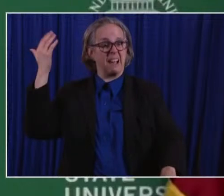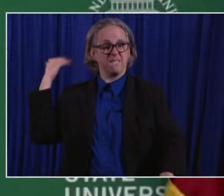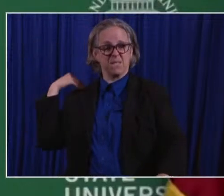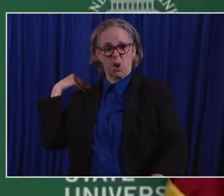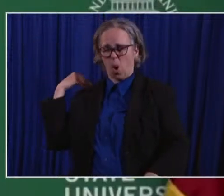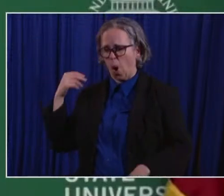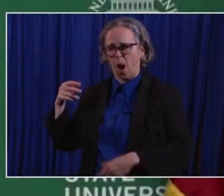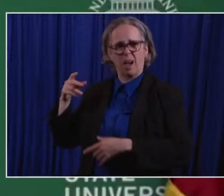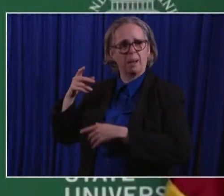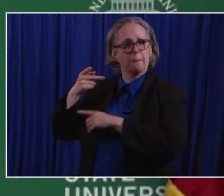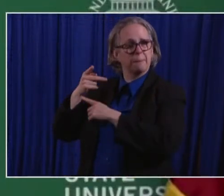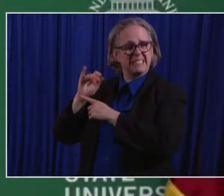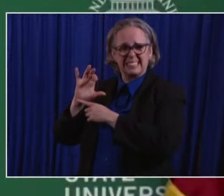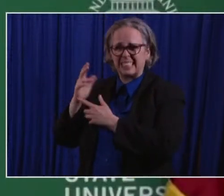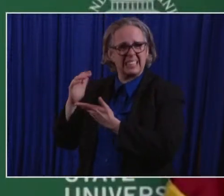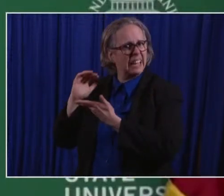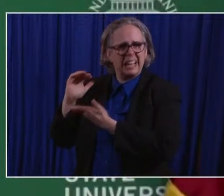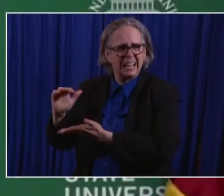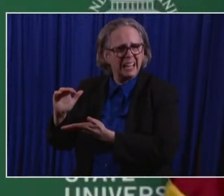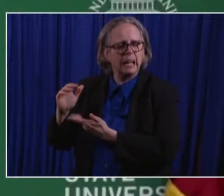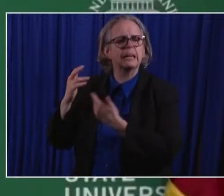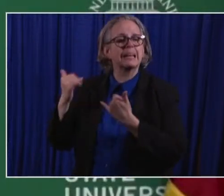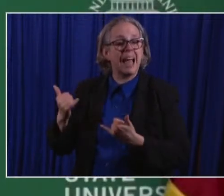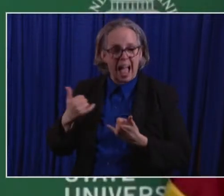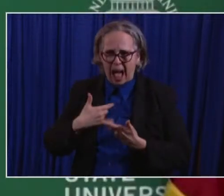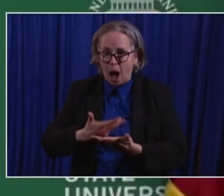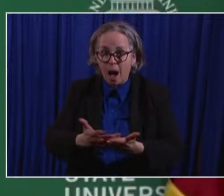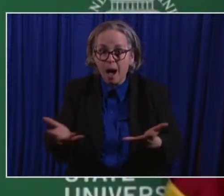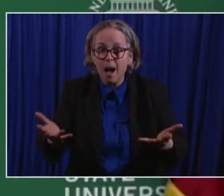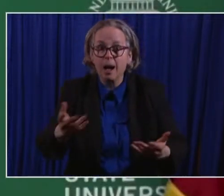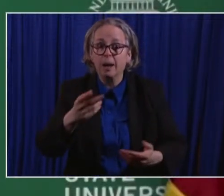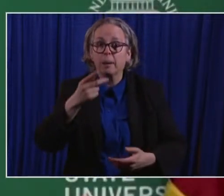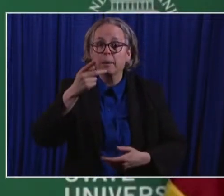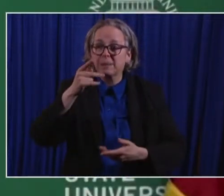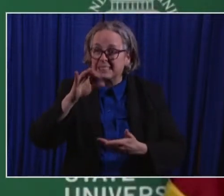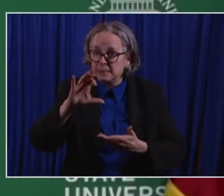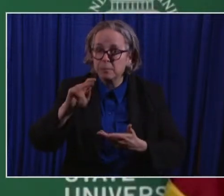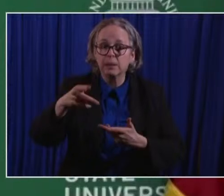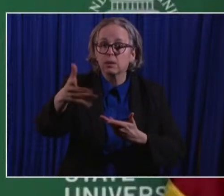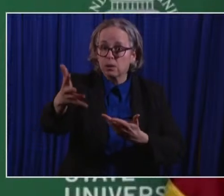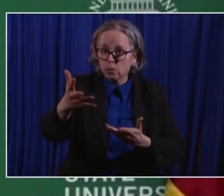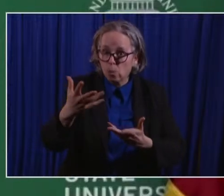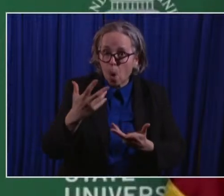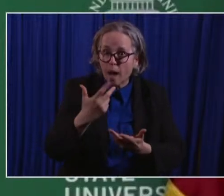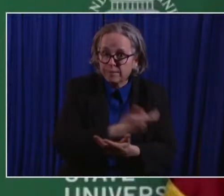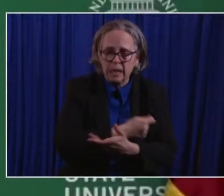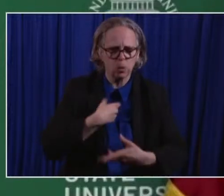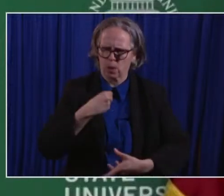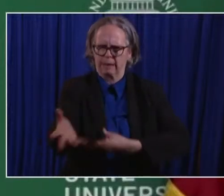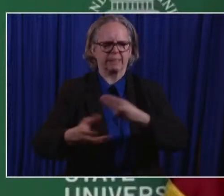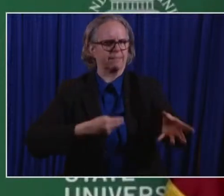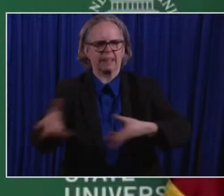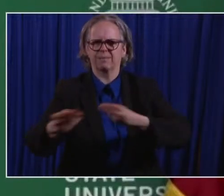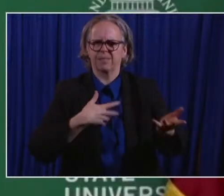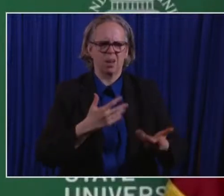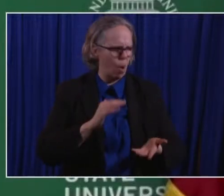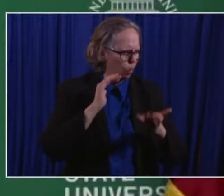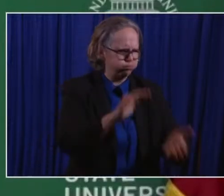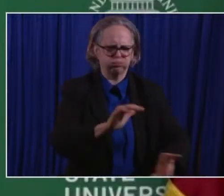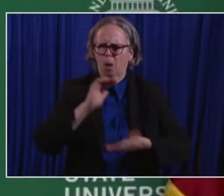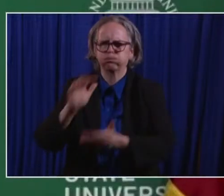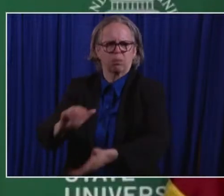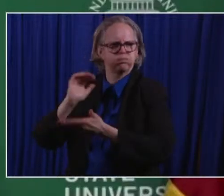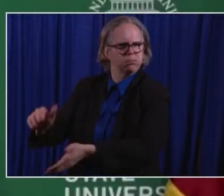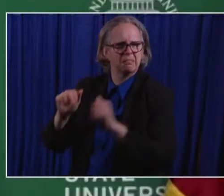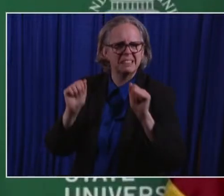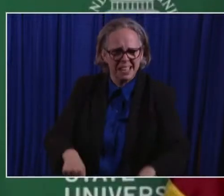in the state that actually wants it. And so we've got, we're up to 1,900 locations. A doctor may